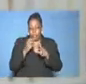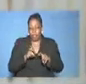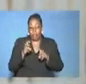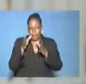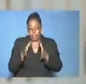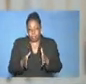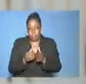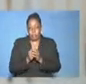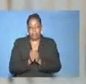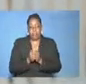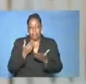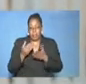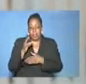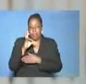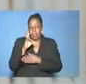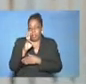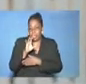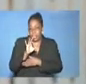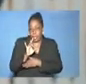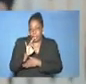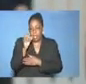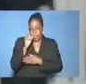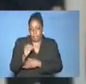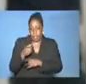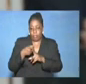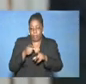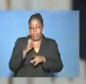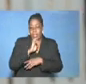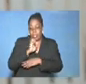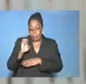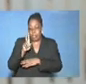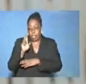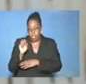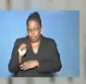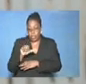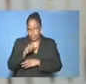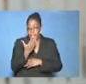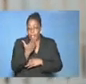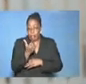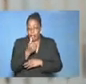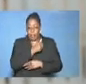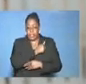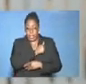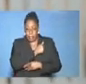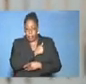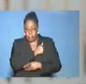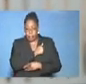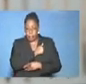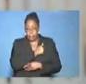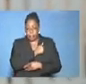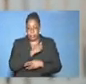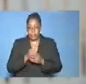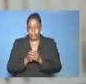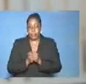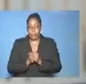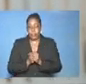And we see that about 78% of our market will come from the eastern seaboard of the U.S., but another 15% from Canada. So those would be our two major